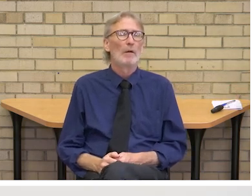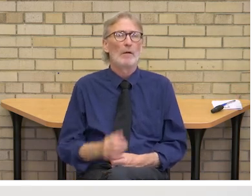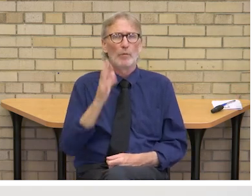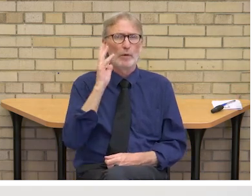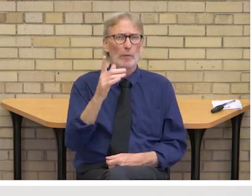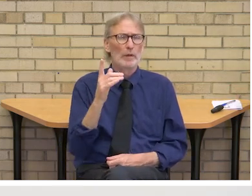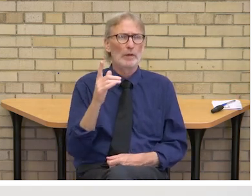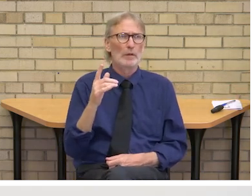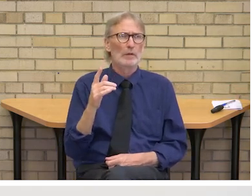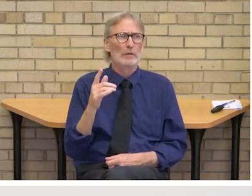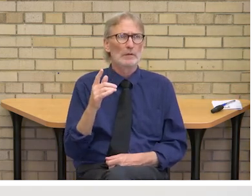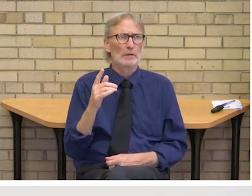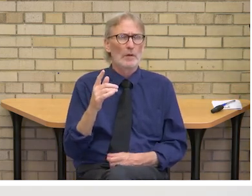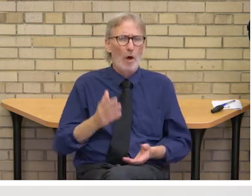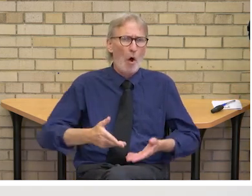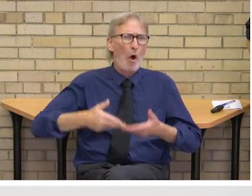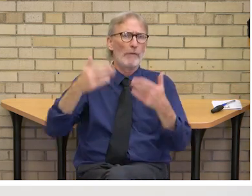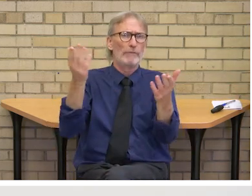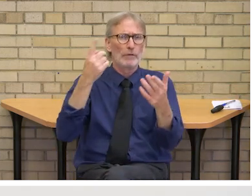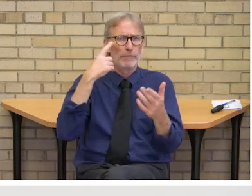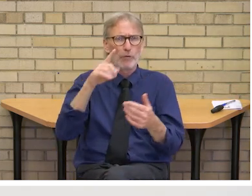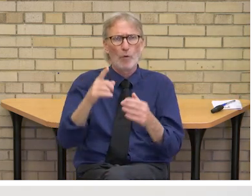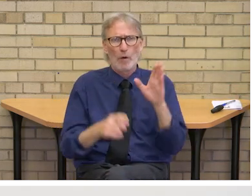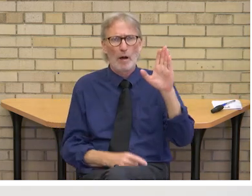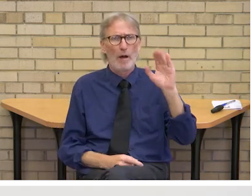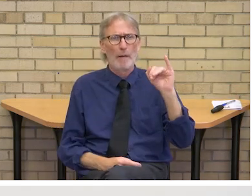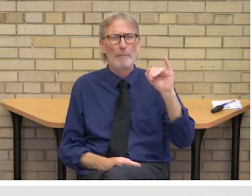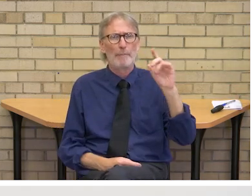to go out to bid,